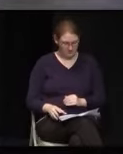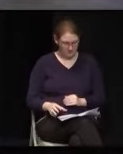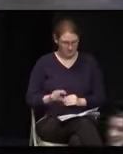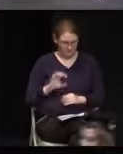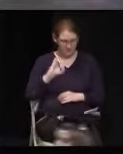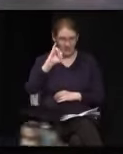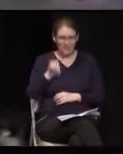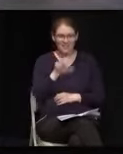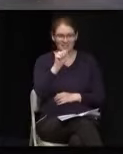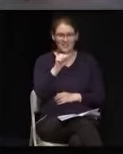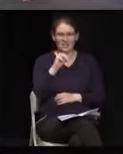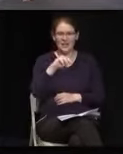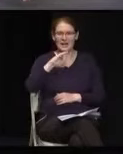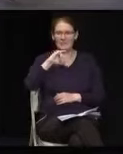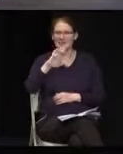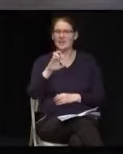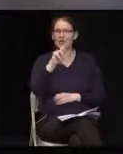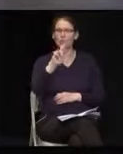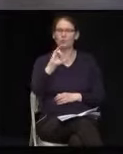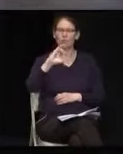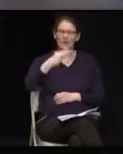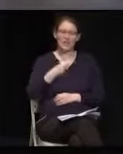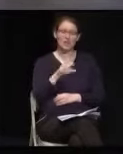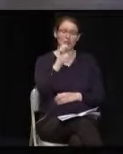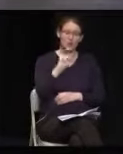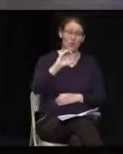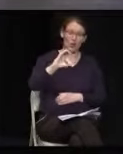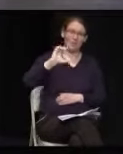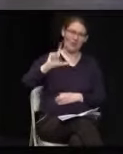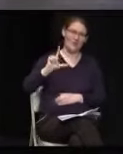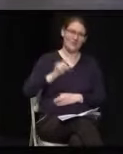Jamie Rich, summa cum laude.